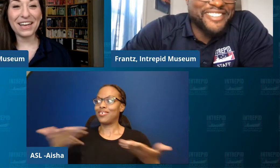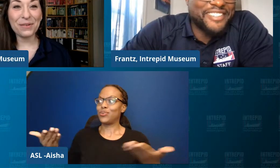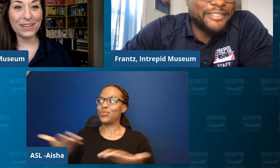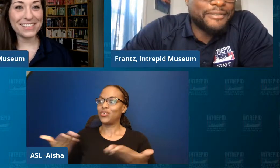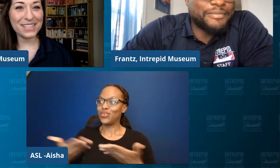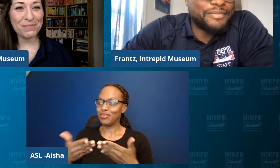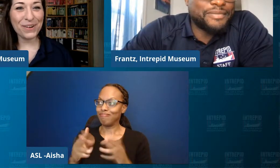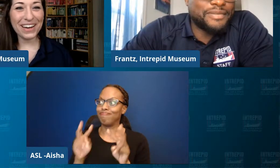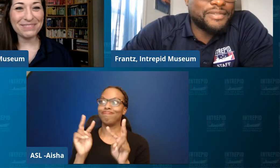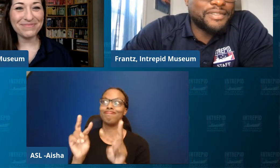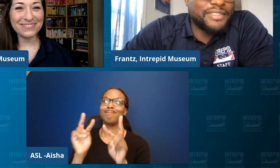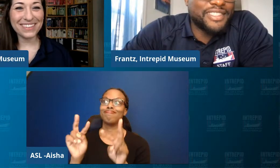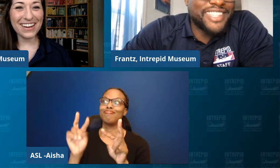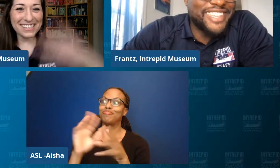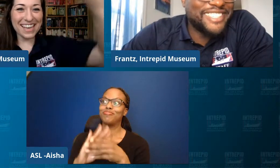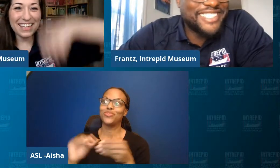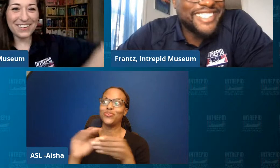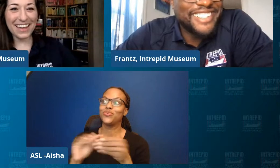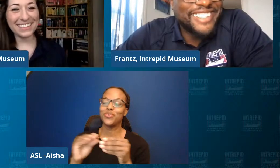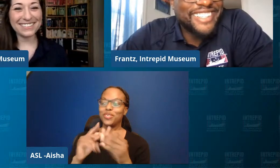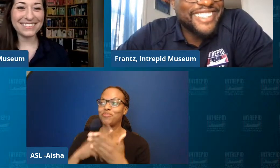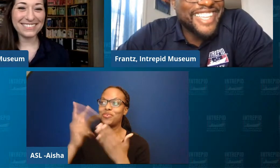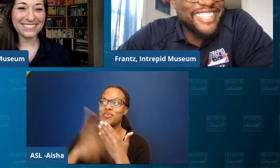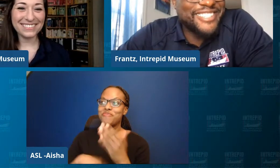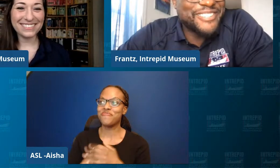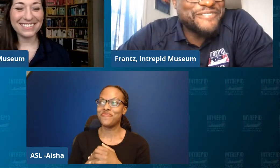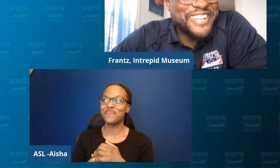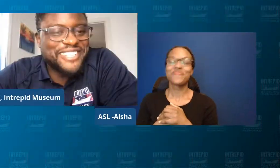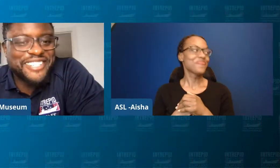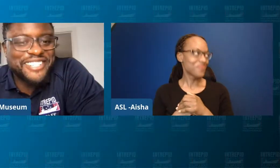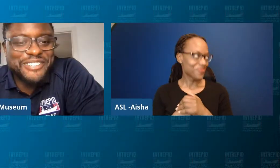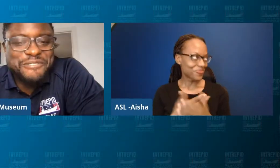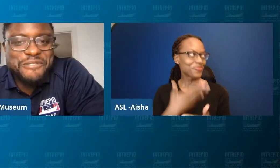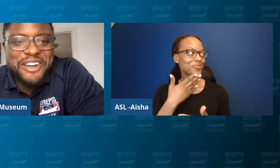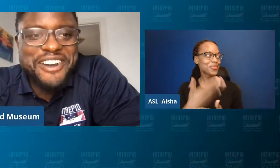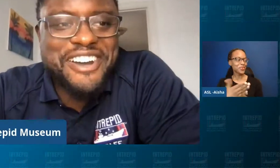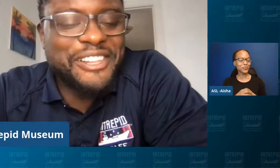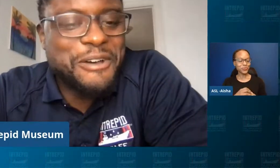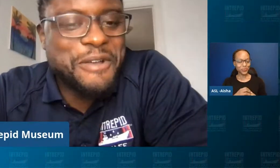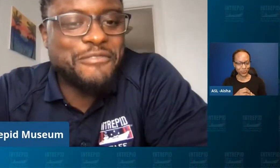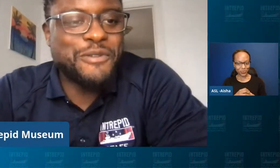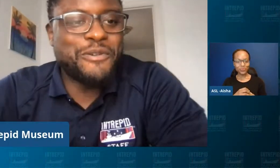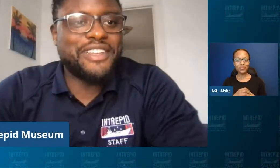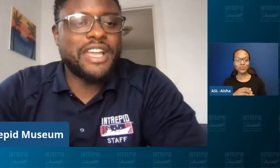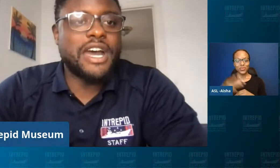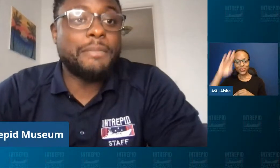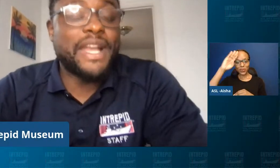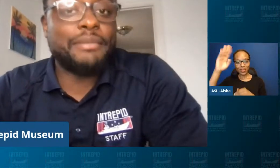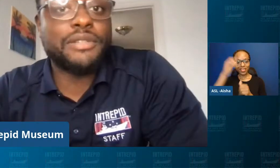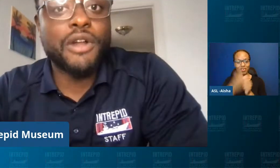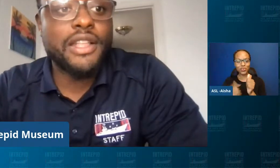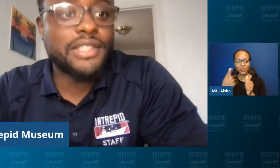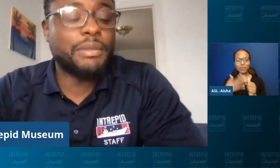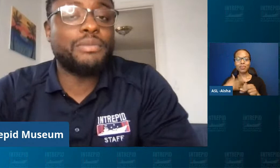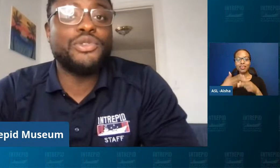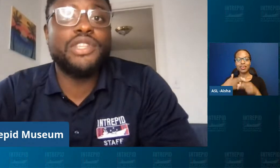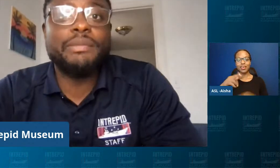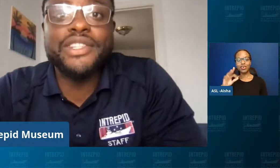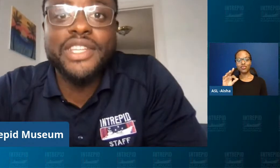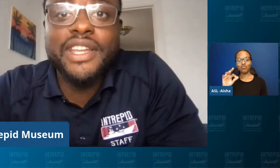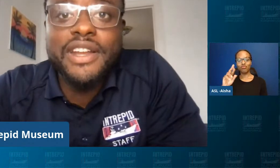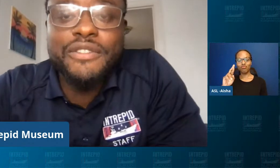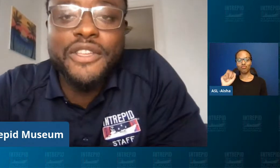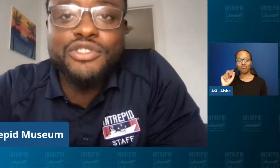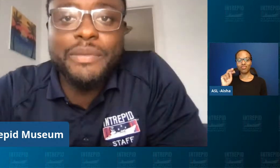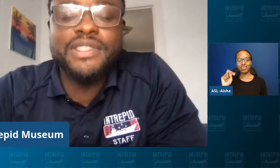and I cannot wait to see your program. All right, take it away. Thank you so much. So, hello, everyone. My name is Franz. I'm a